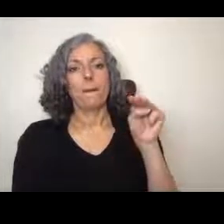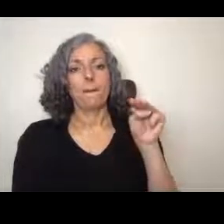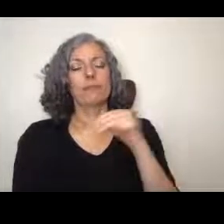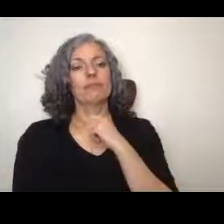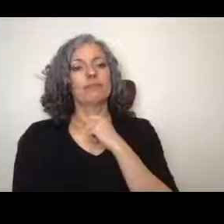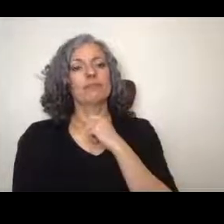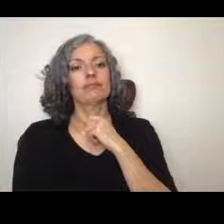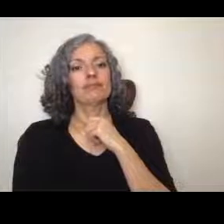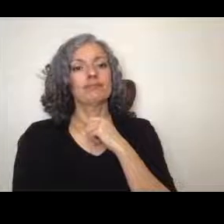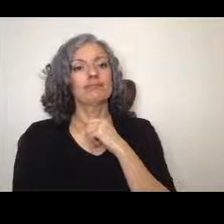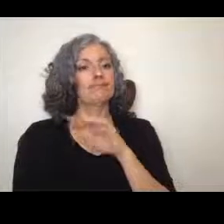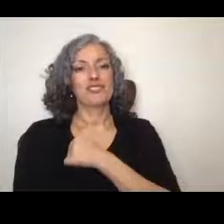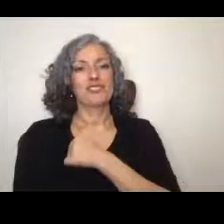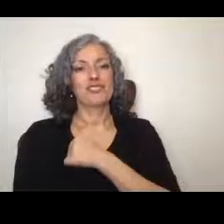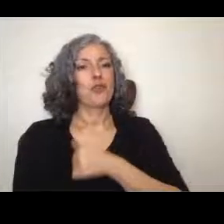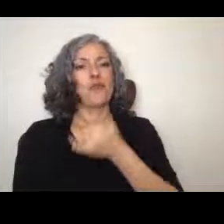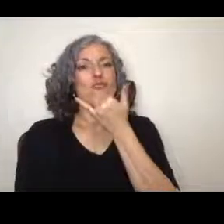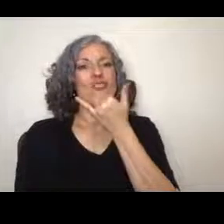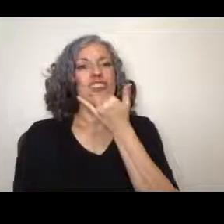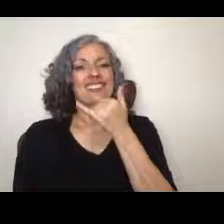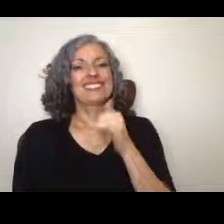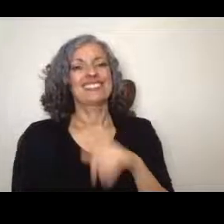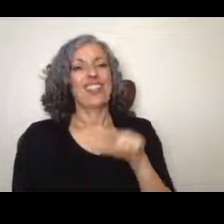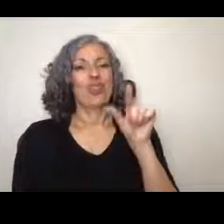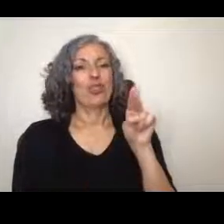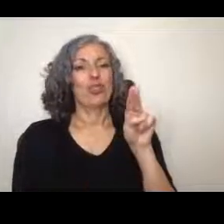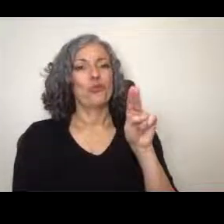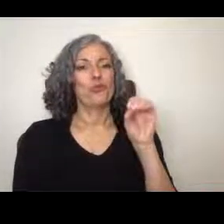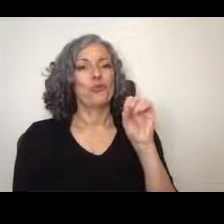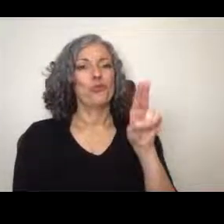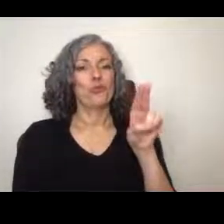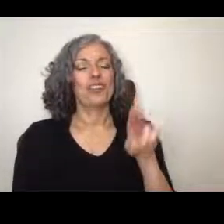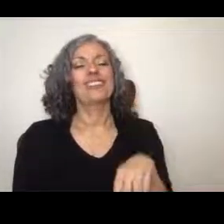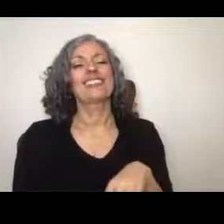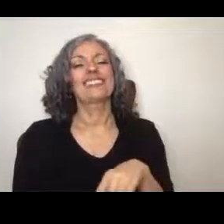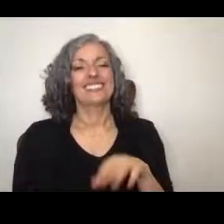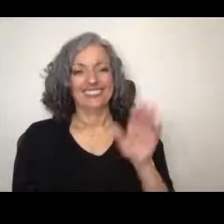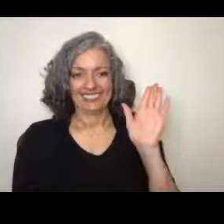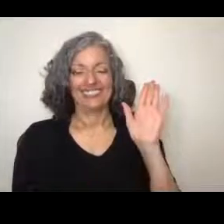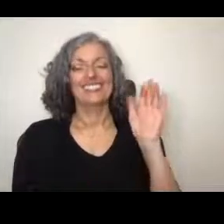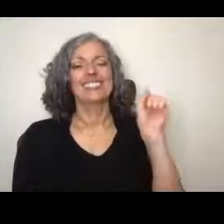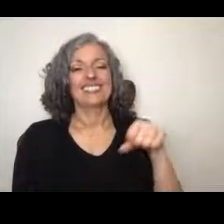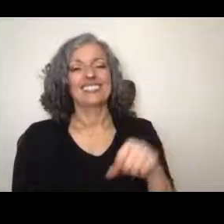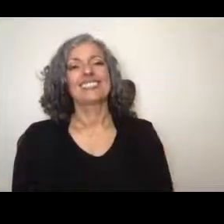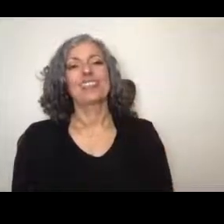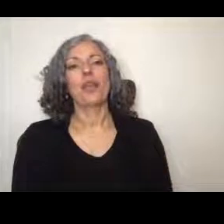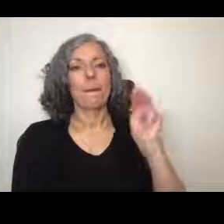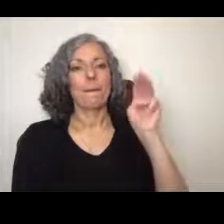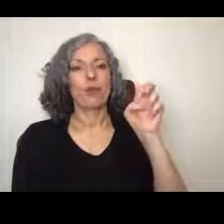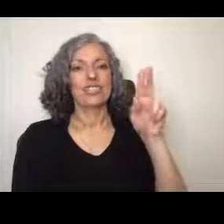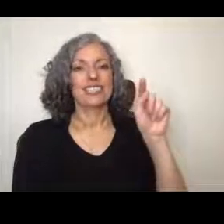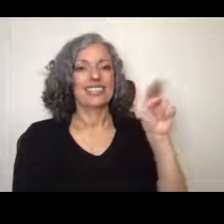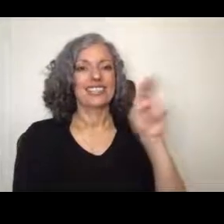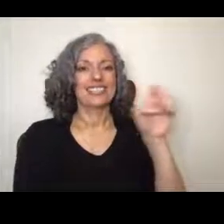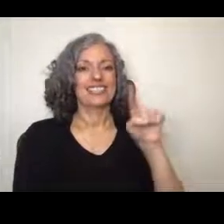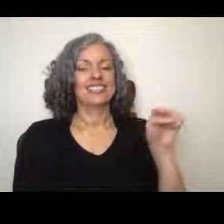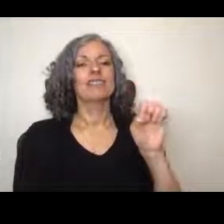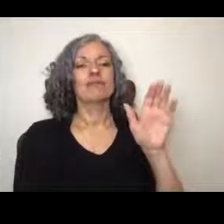Commissioner Lou. Okay, aye. Thank you. Commissioner Martinez. Aye. Commissioner Norton.